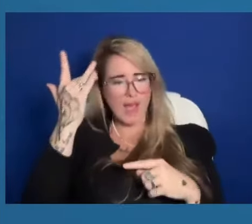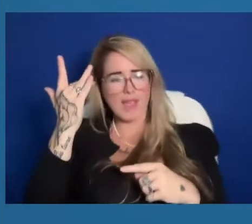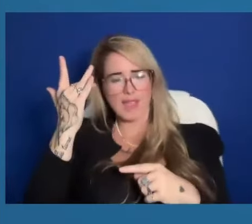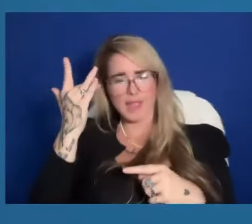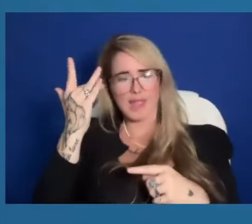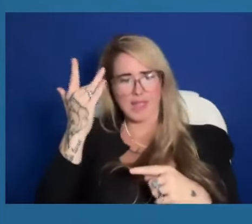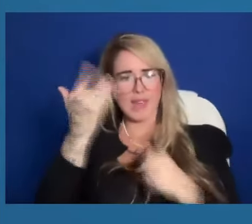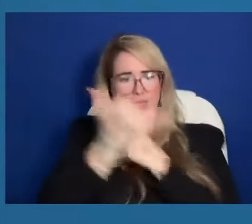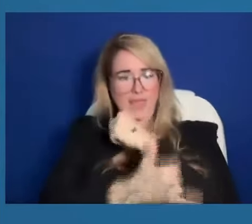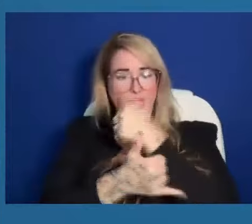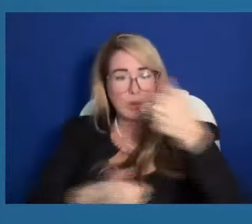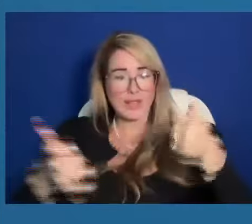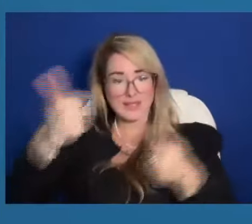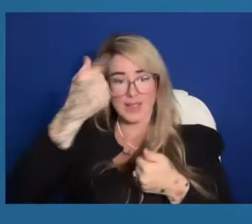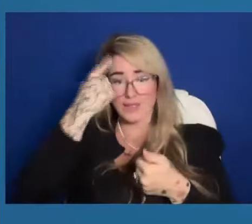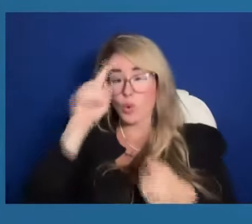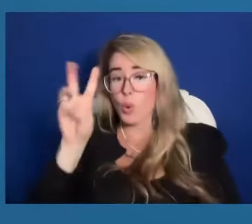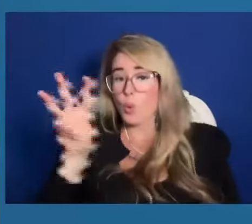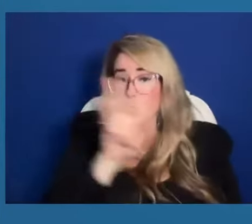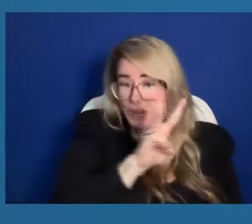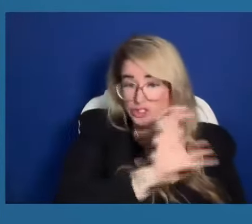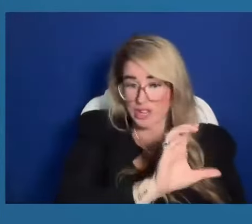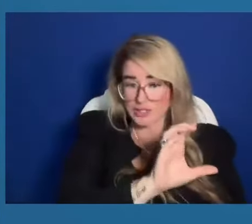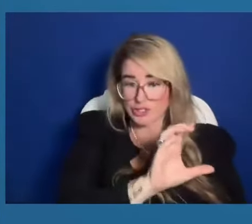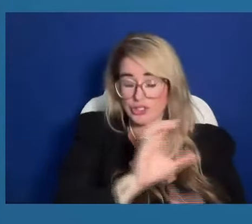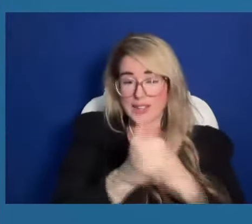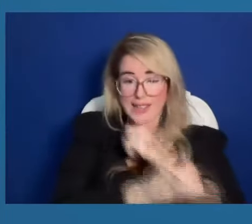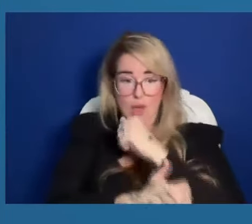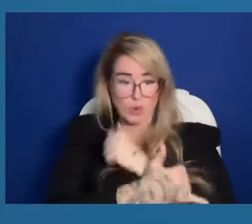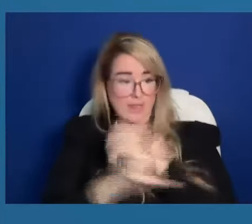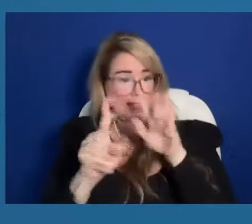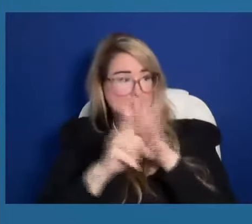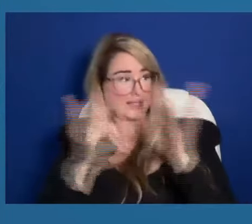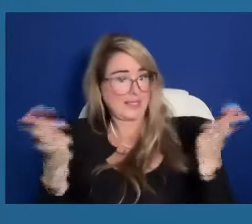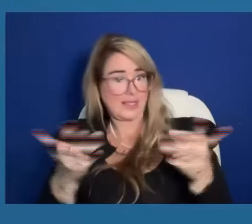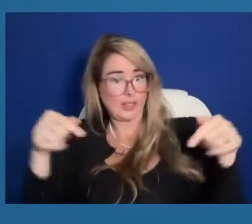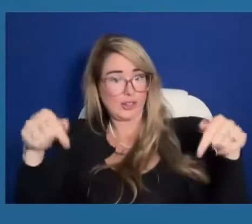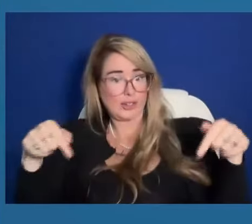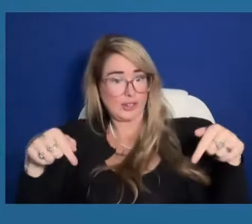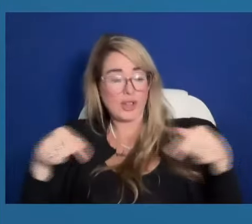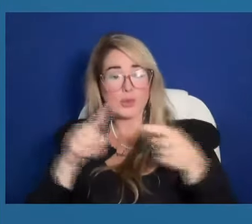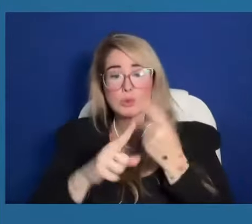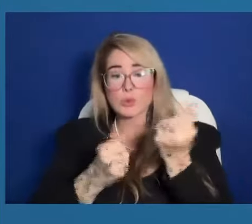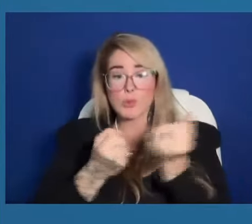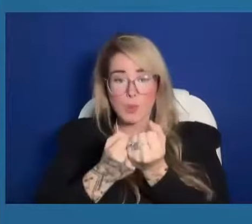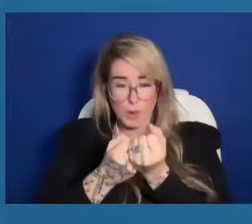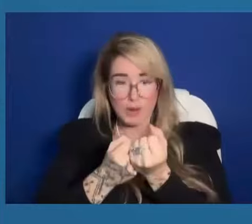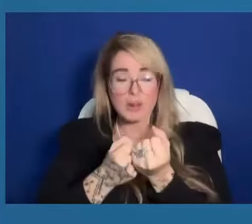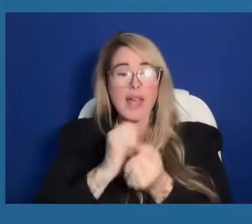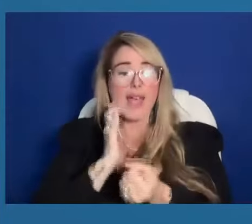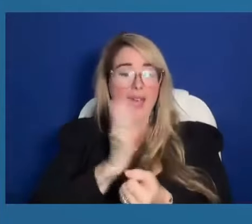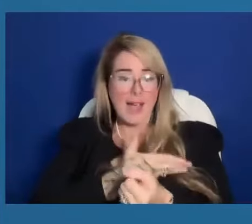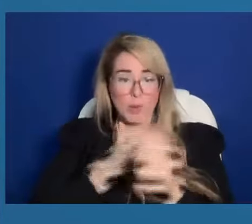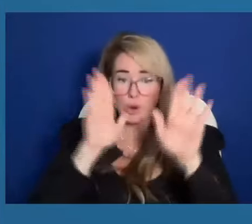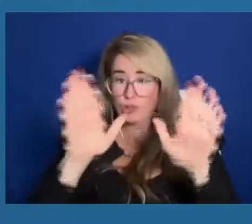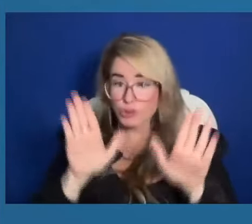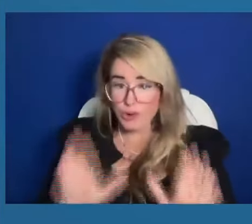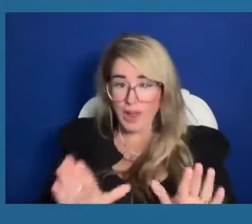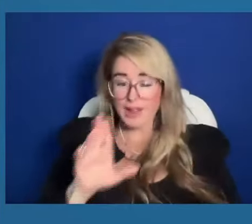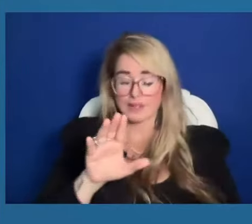county executive from Westchester County is down here to support our great